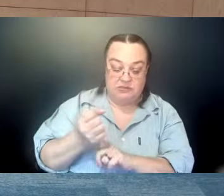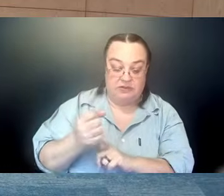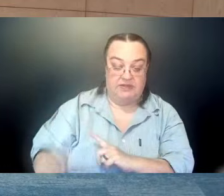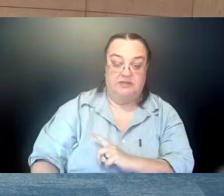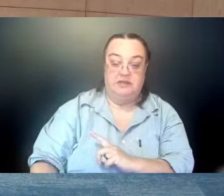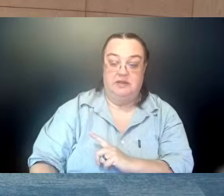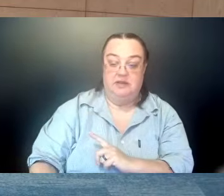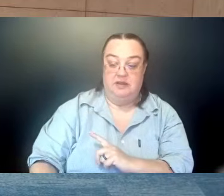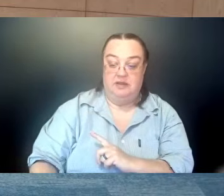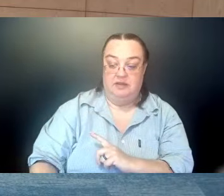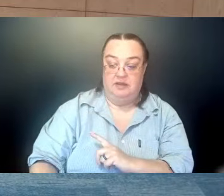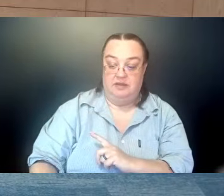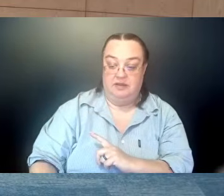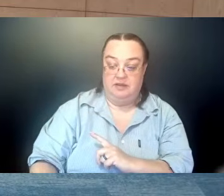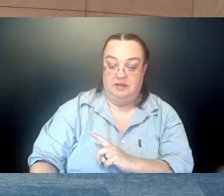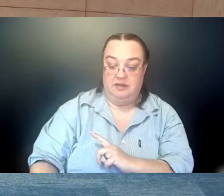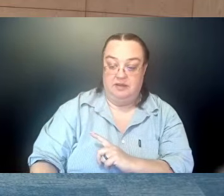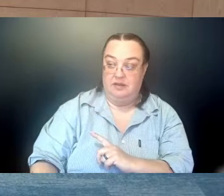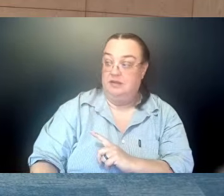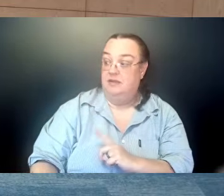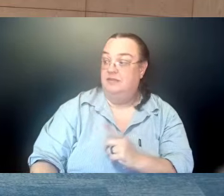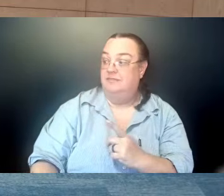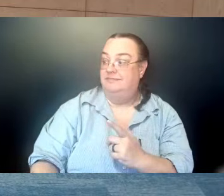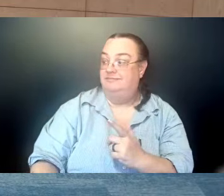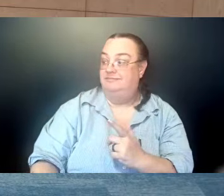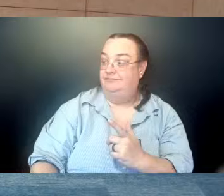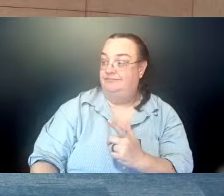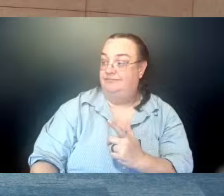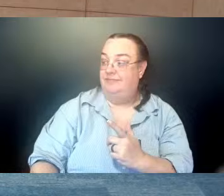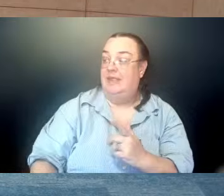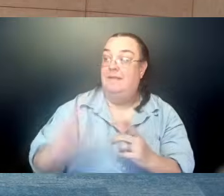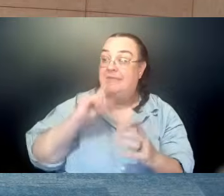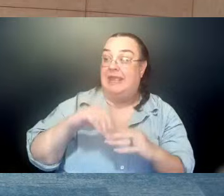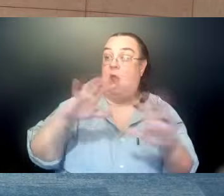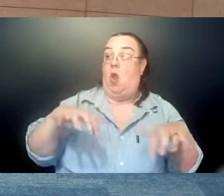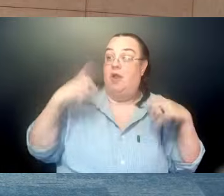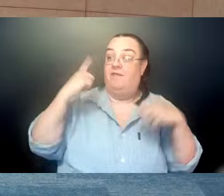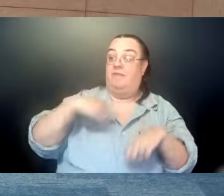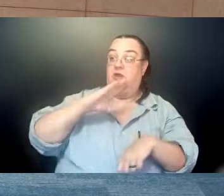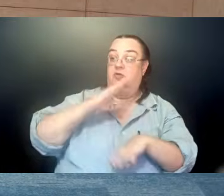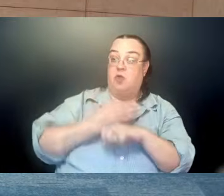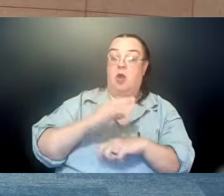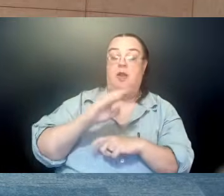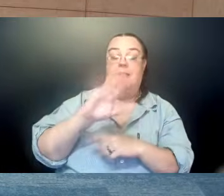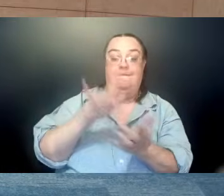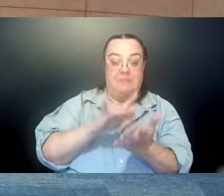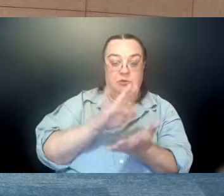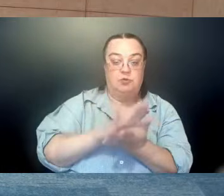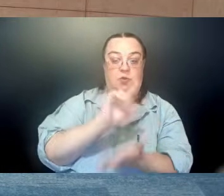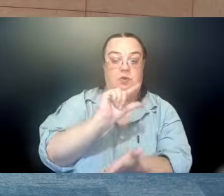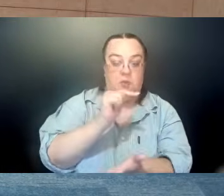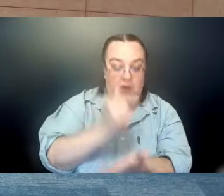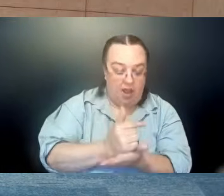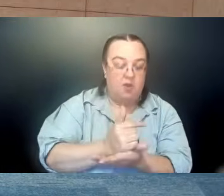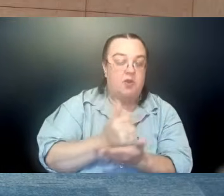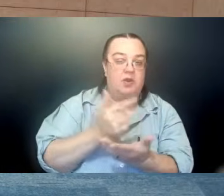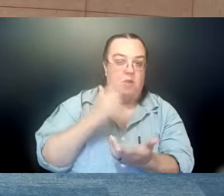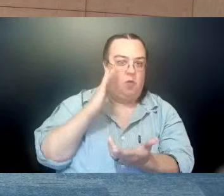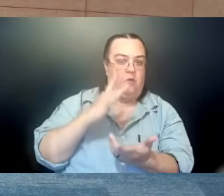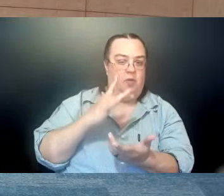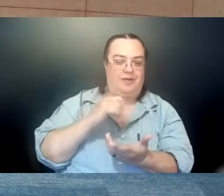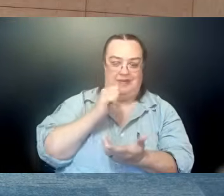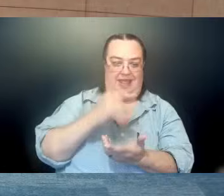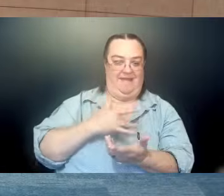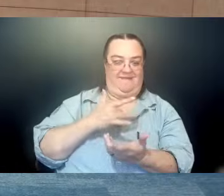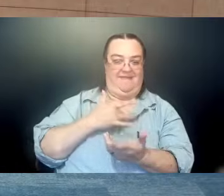in an auditorium for my daughter's middle school graduation, I would feel comfortable trying to Zoom into a meeting in that